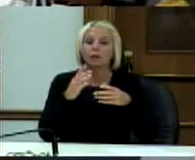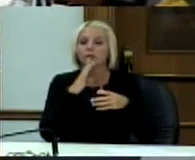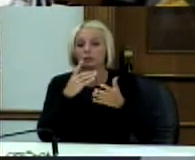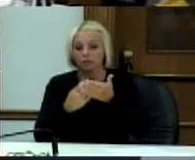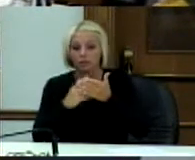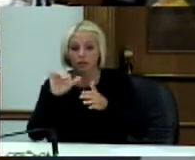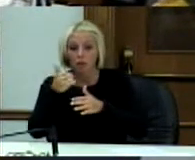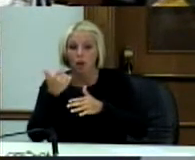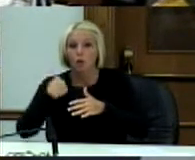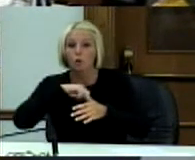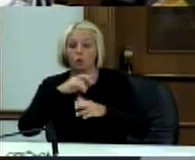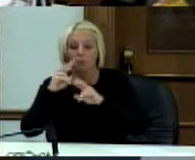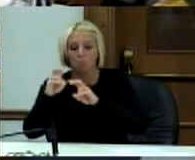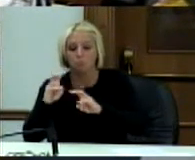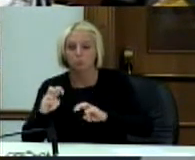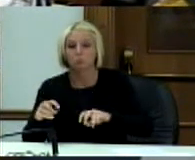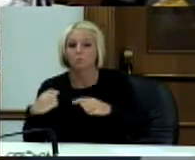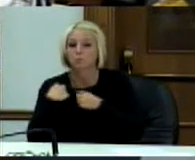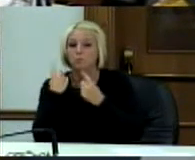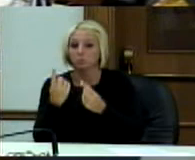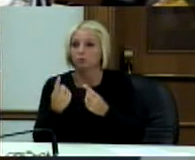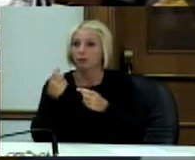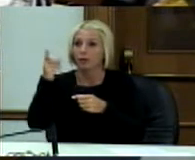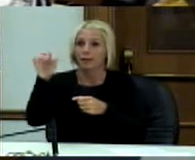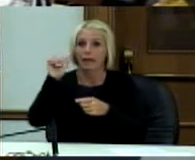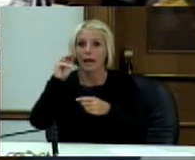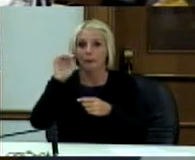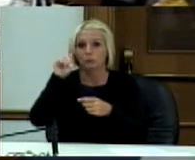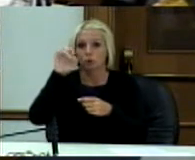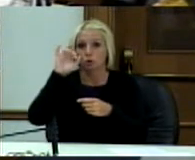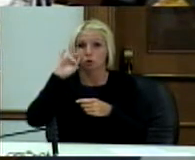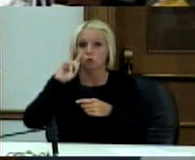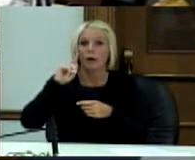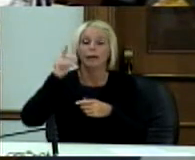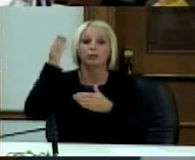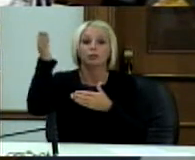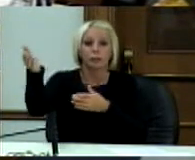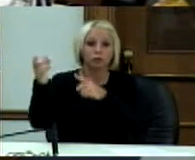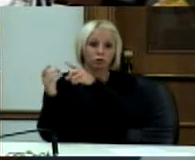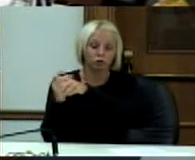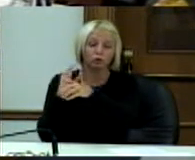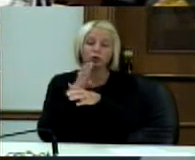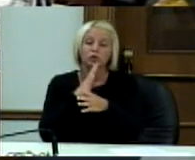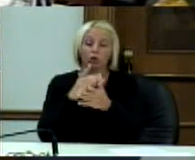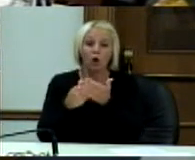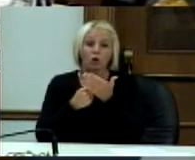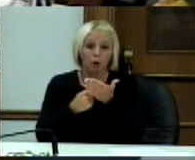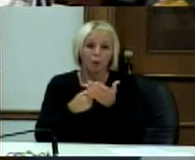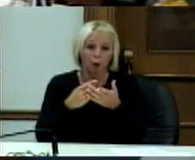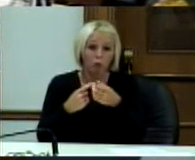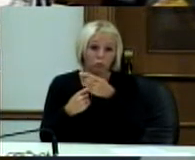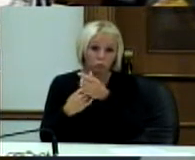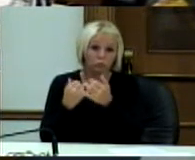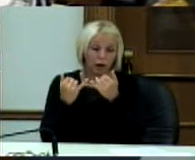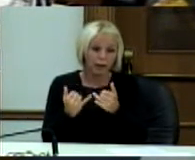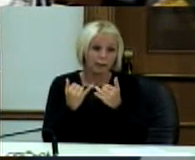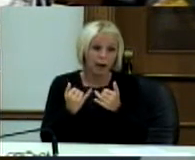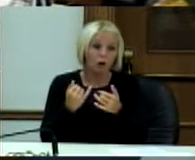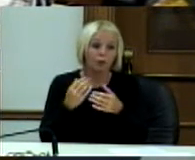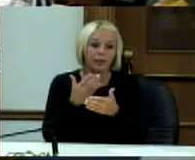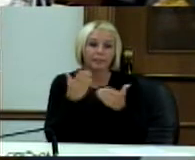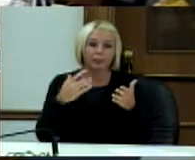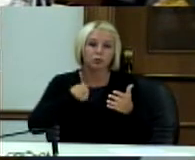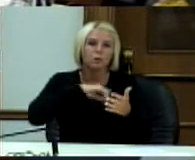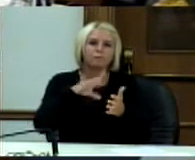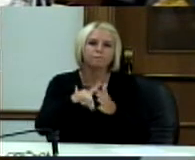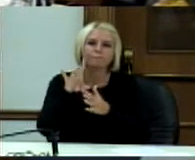investigating that also parallels that track that Anne Marie's talking about with some of the other pieces that we have, or at least are